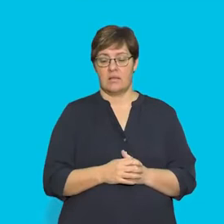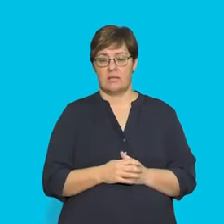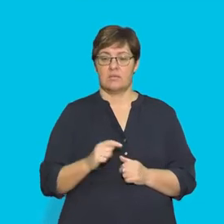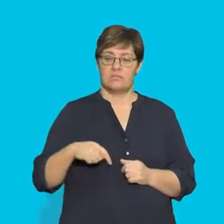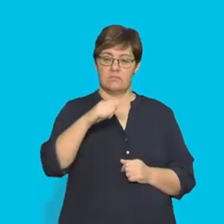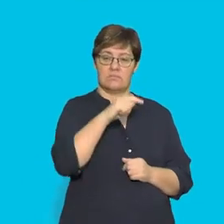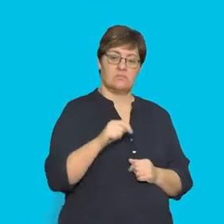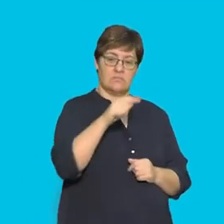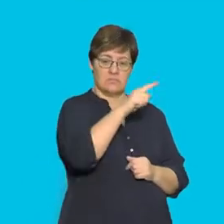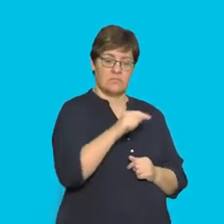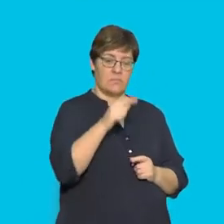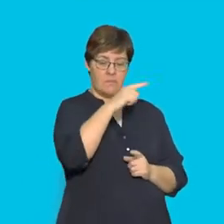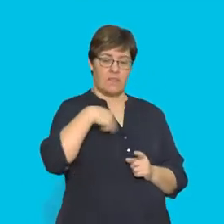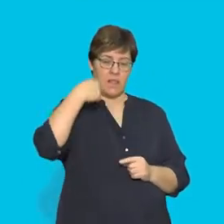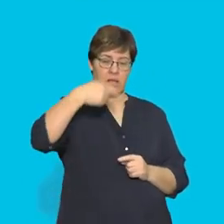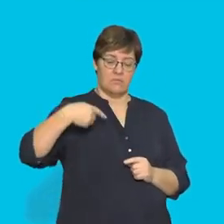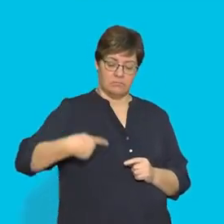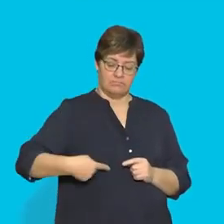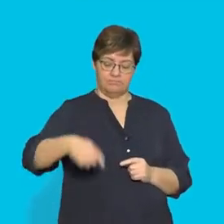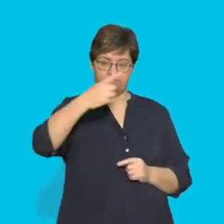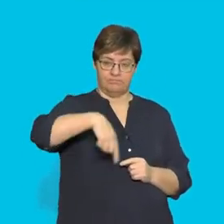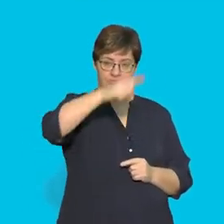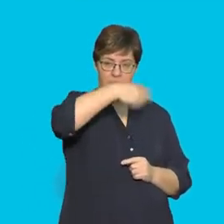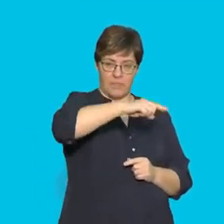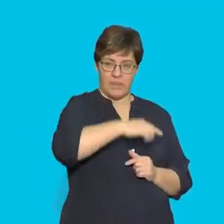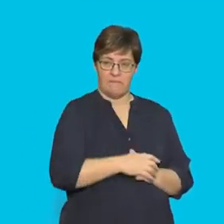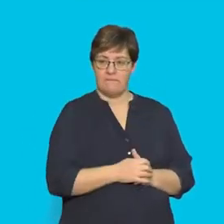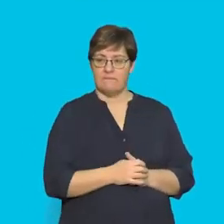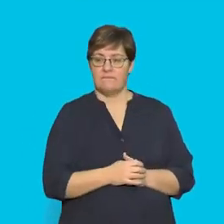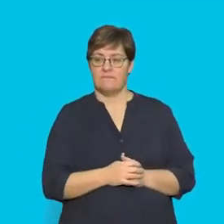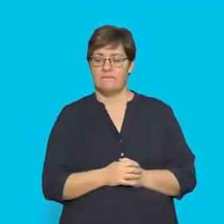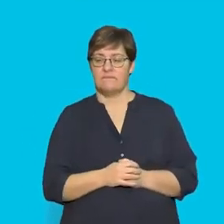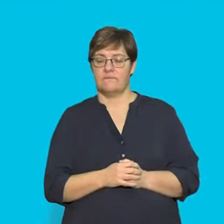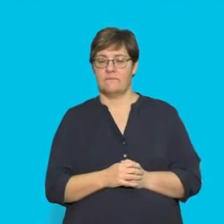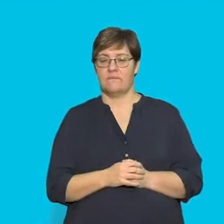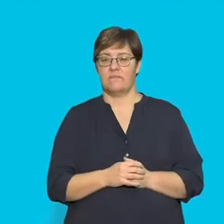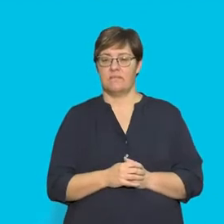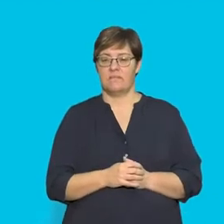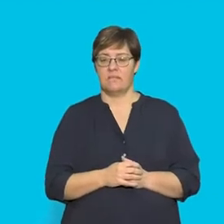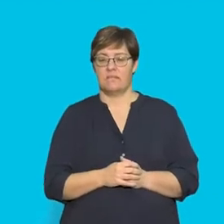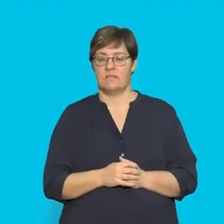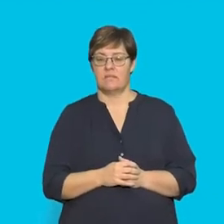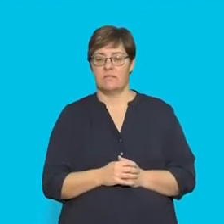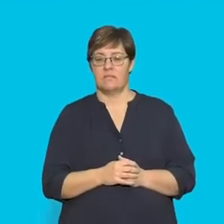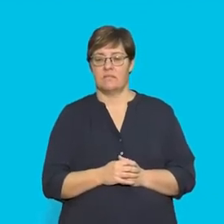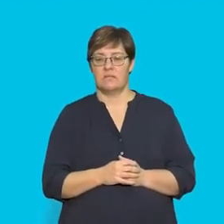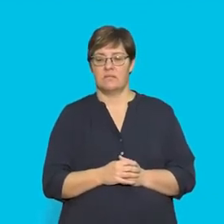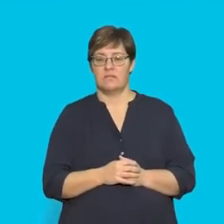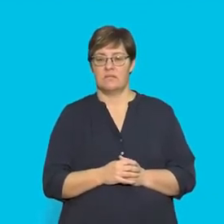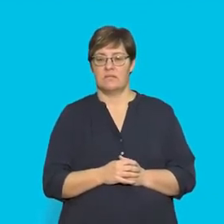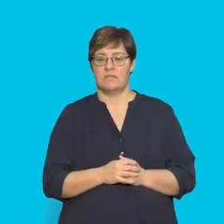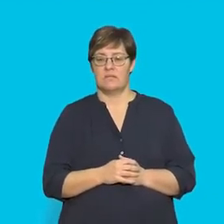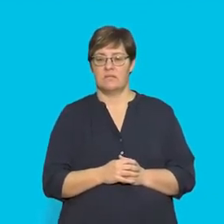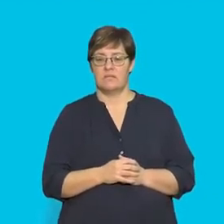in which direction the current was going. So we've got that clear as well, and we recognize the current was going